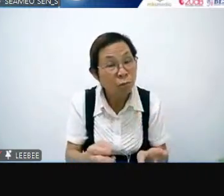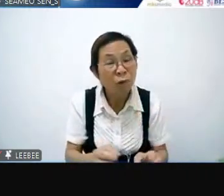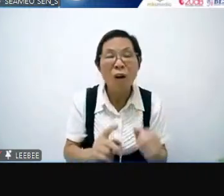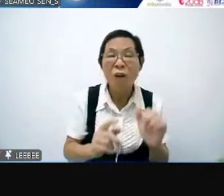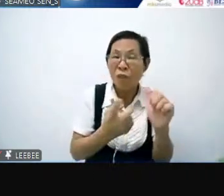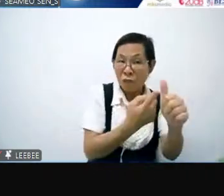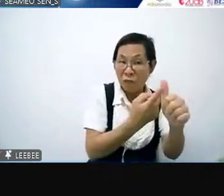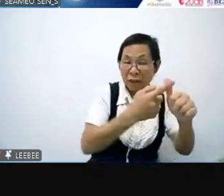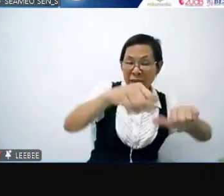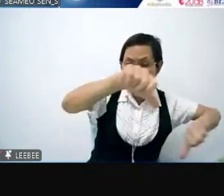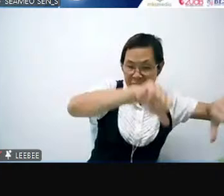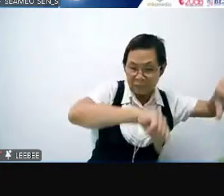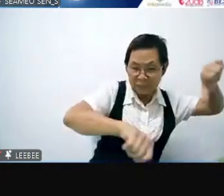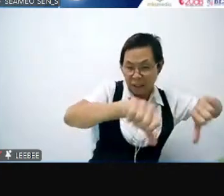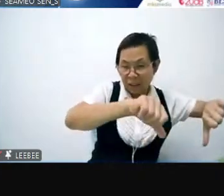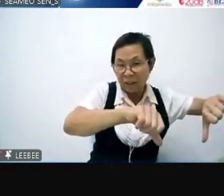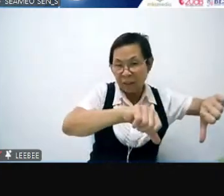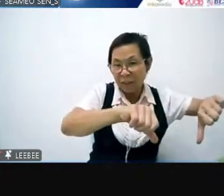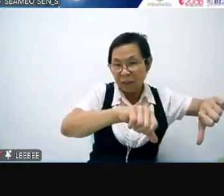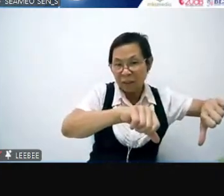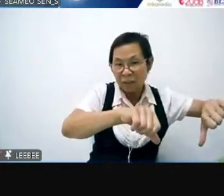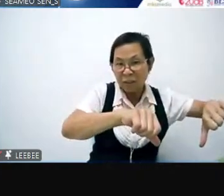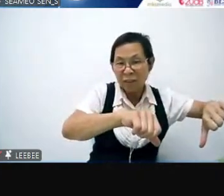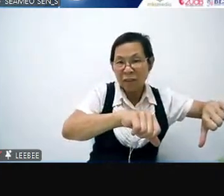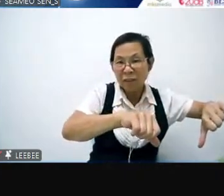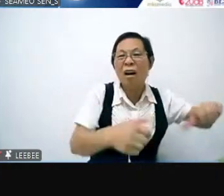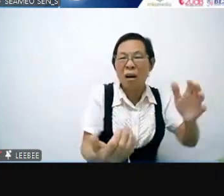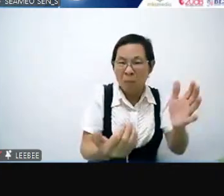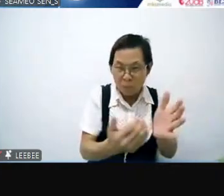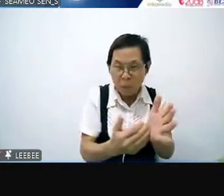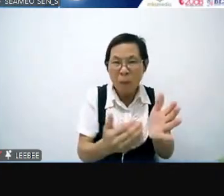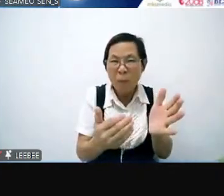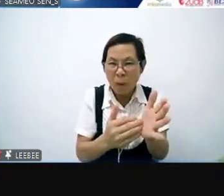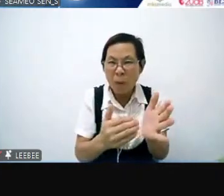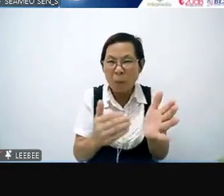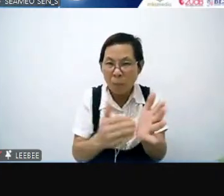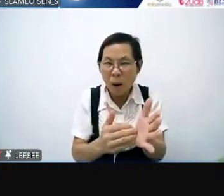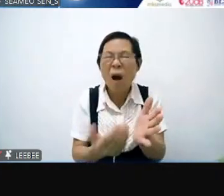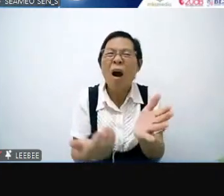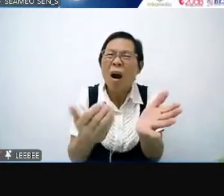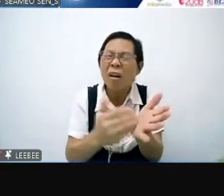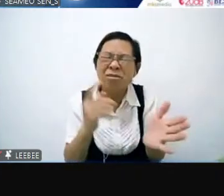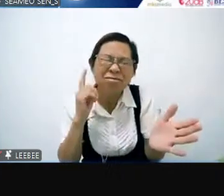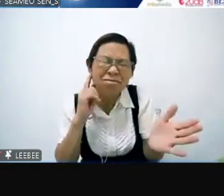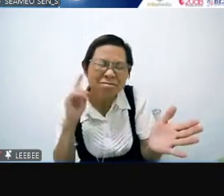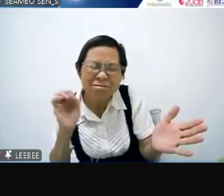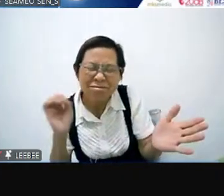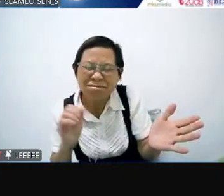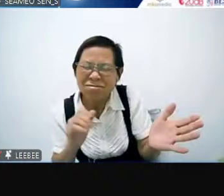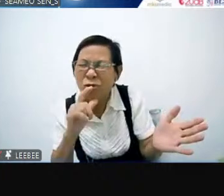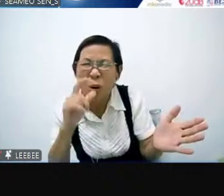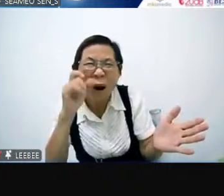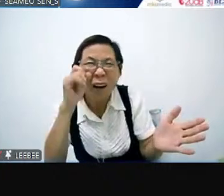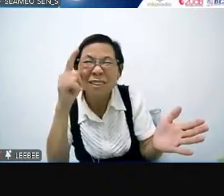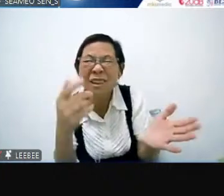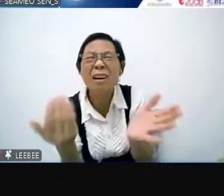First sign is they frequently ask for repetition as if they don't understand.